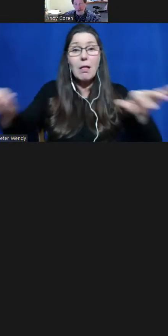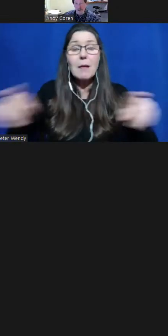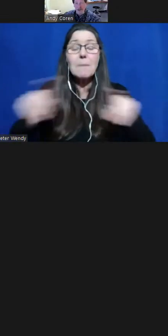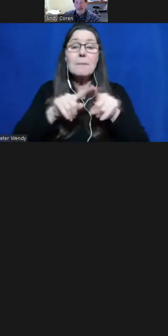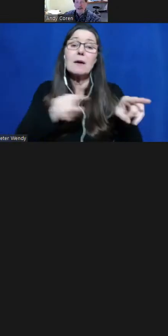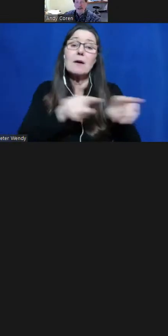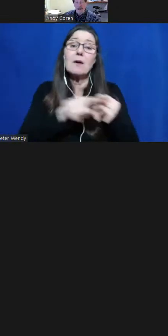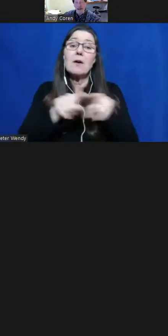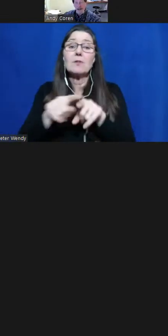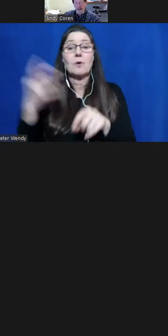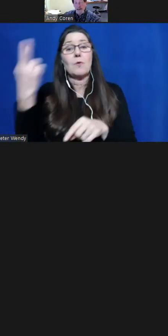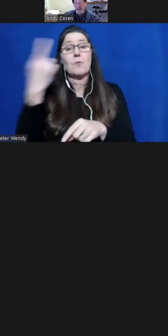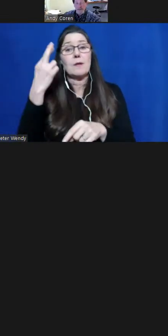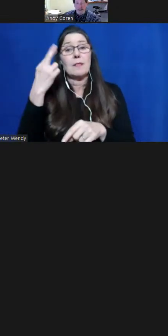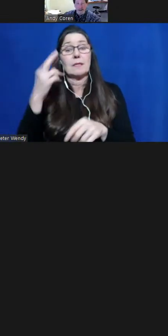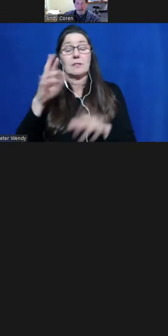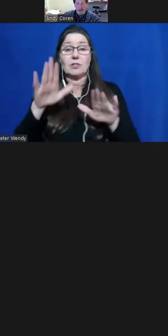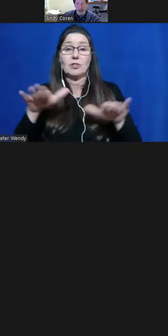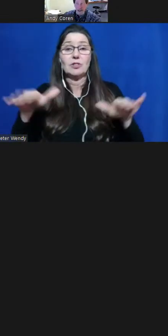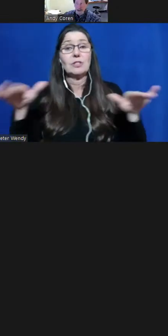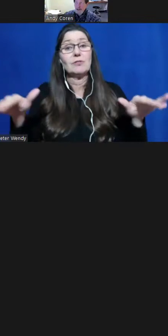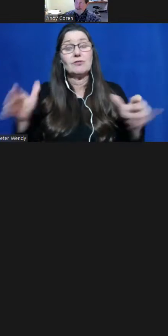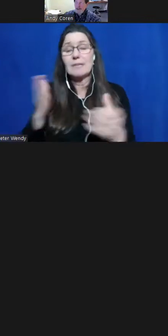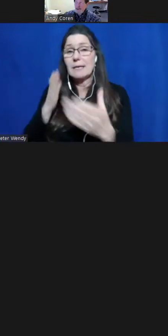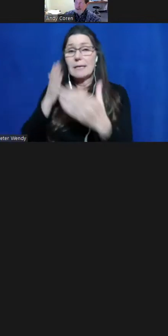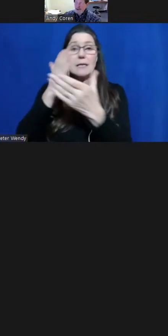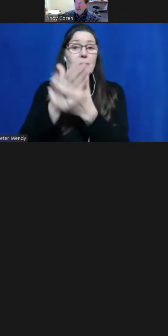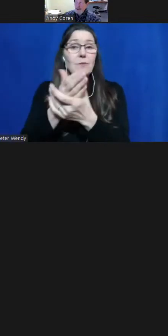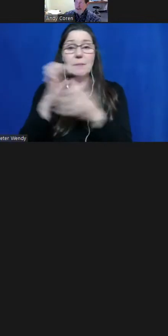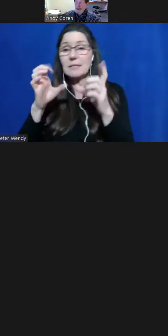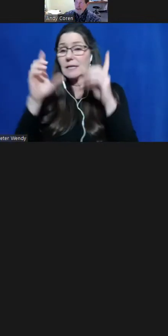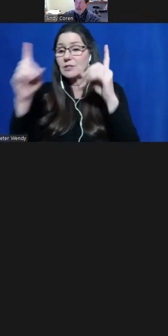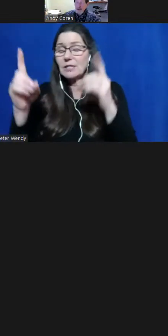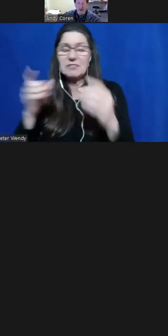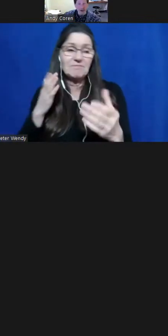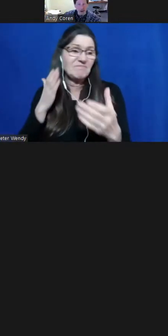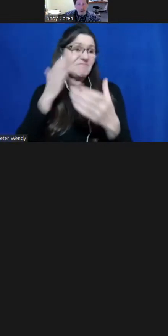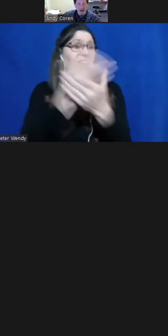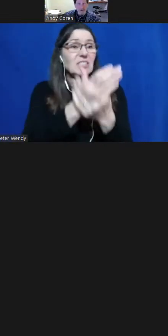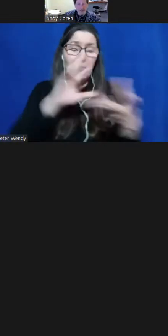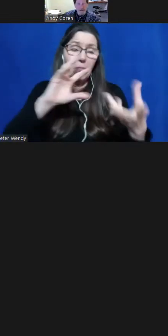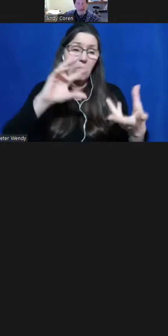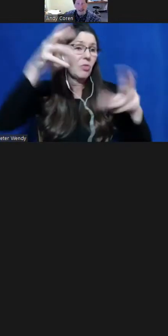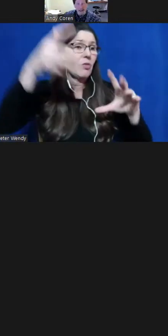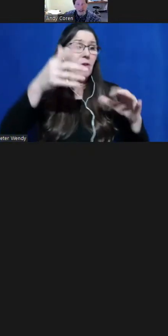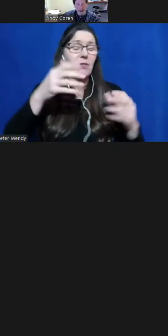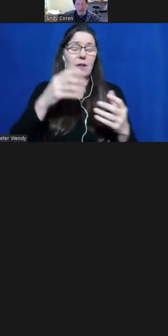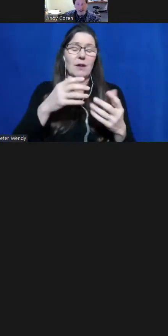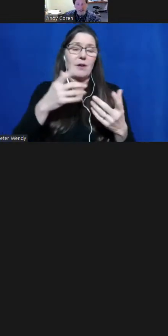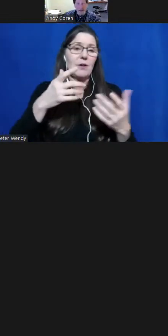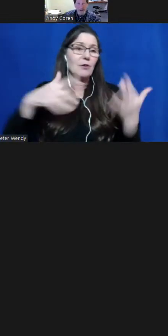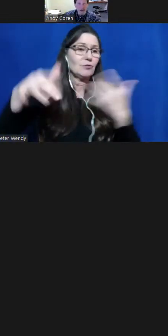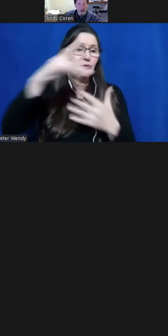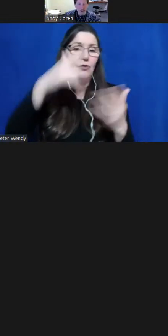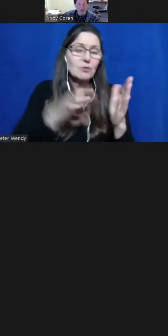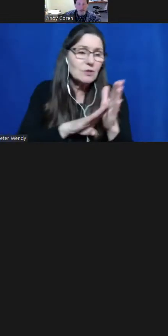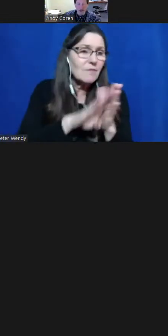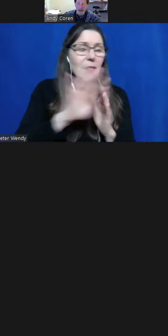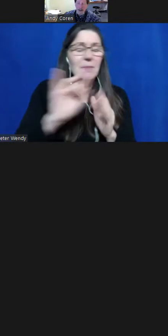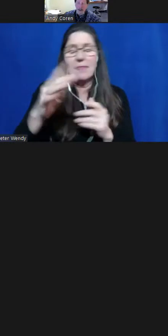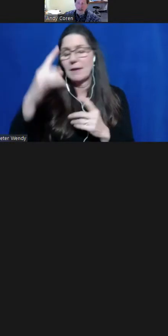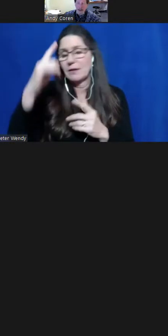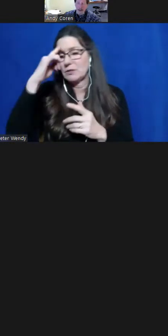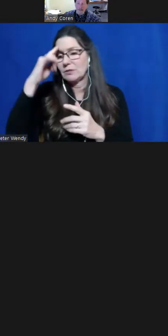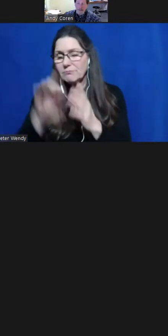for children, interrupting their education, their social development, psychological development, and so on and so